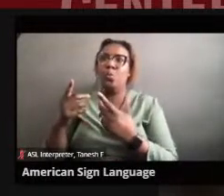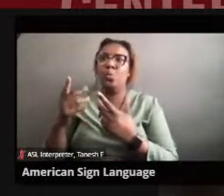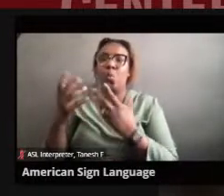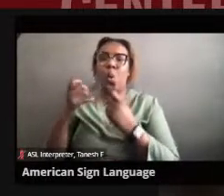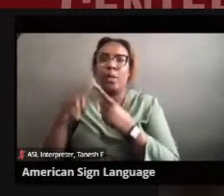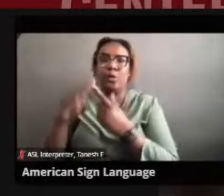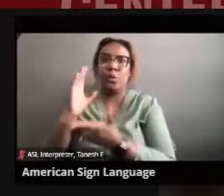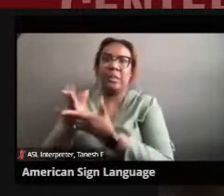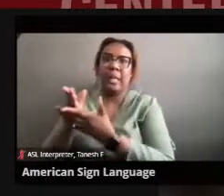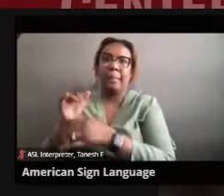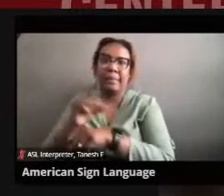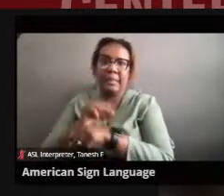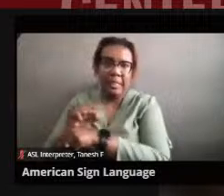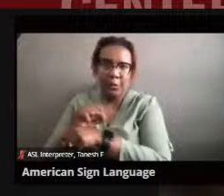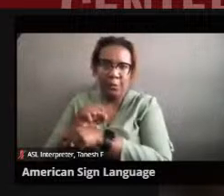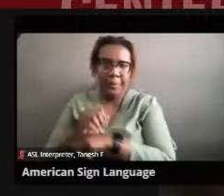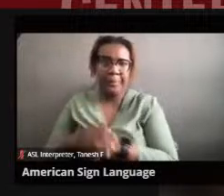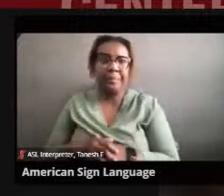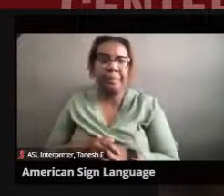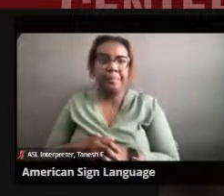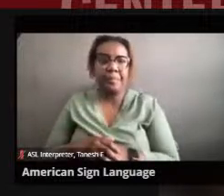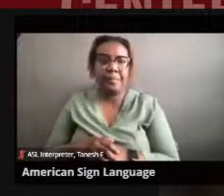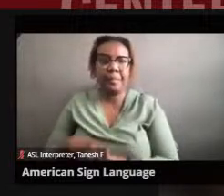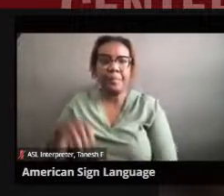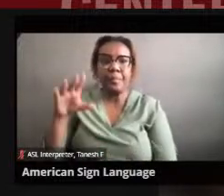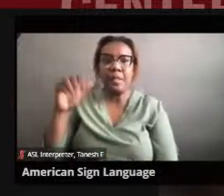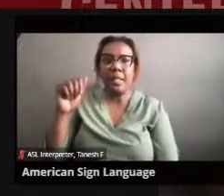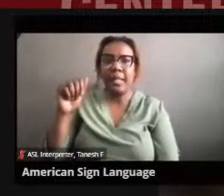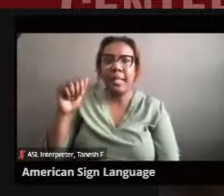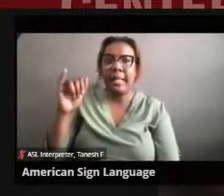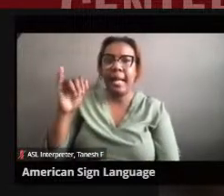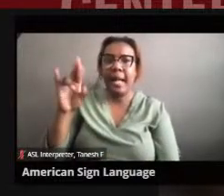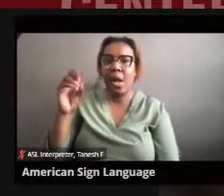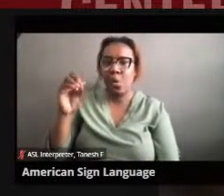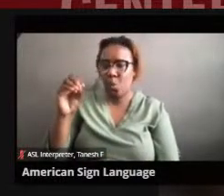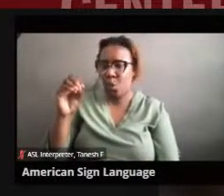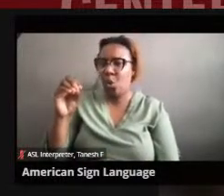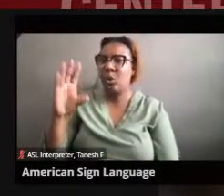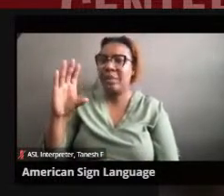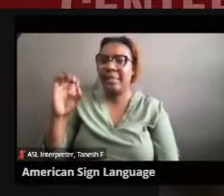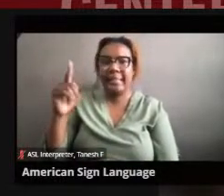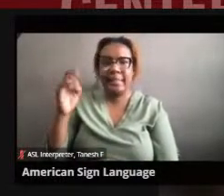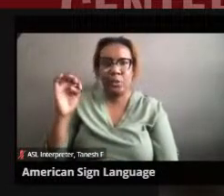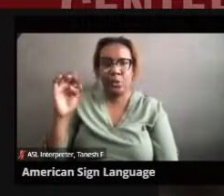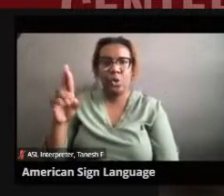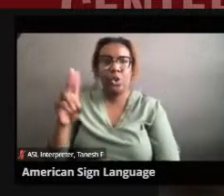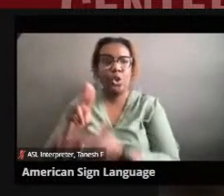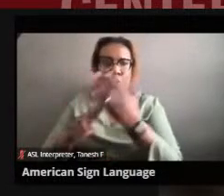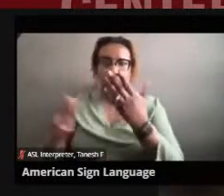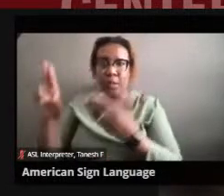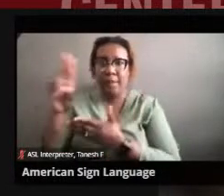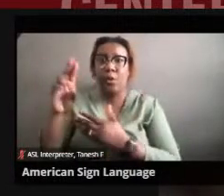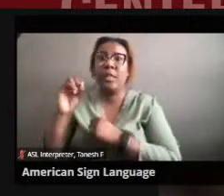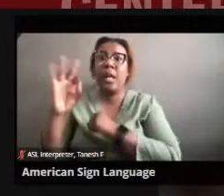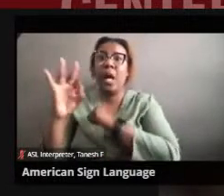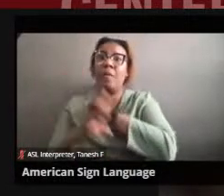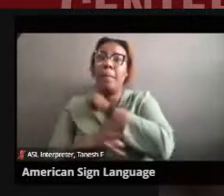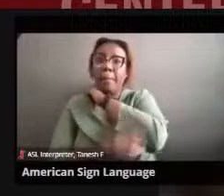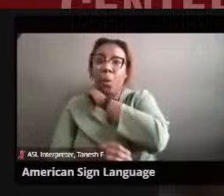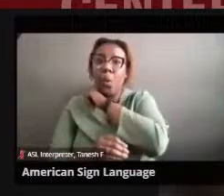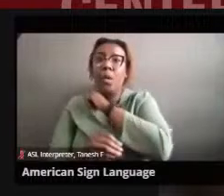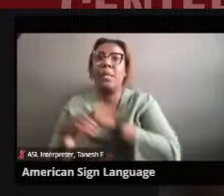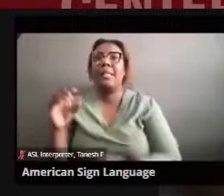organizer, and political educator with the Cairo Center for Religions, Rights, and Social Justice, University of the Poor, and the Set It Off